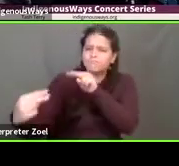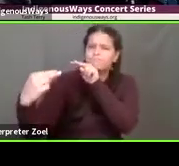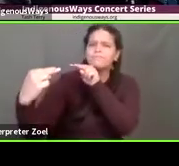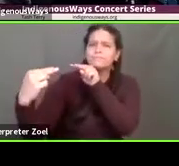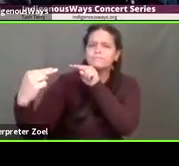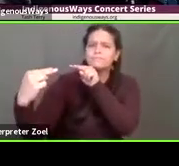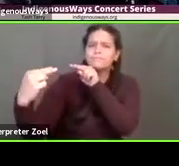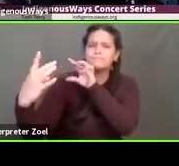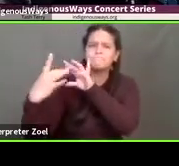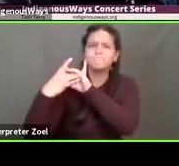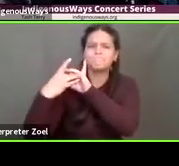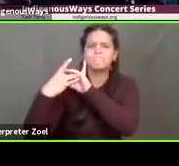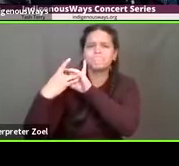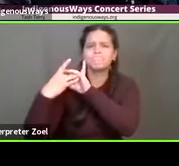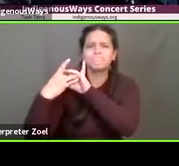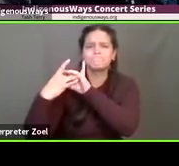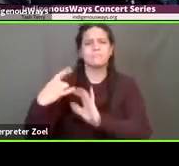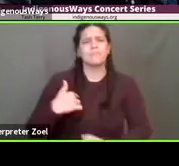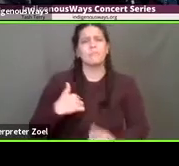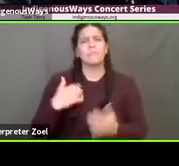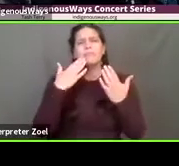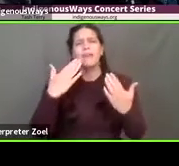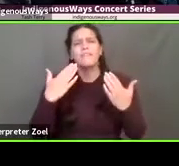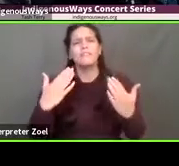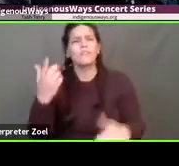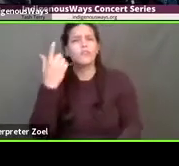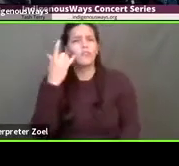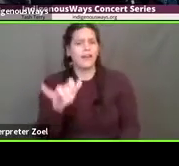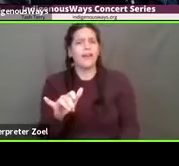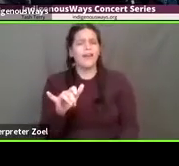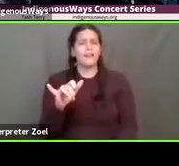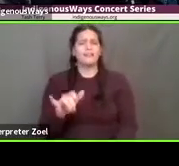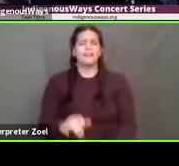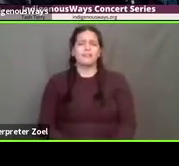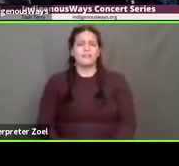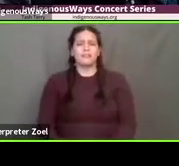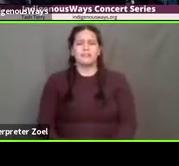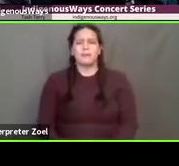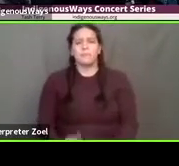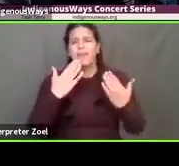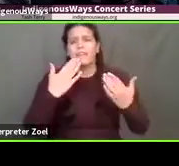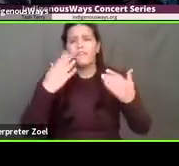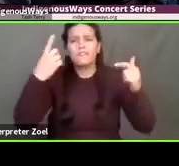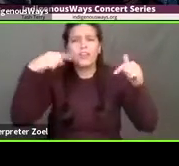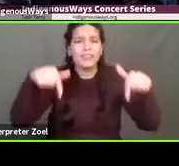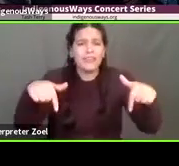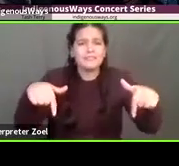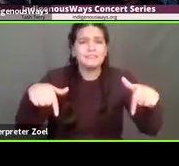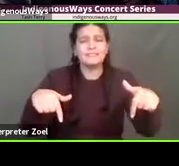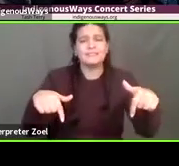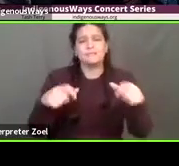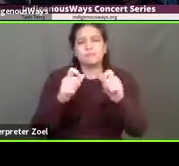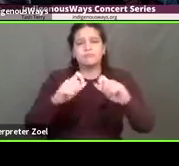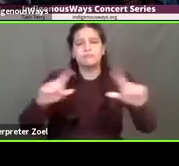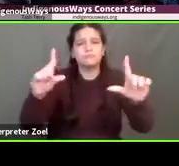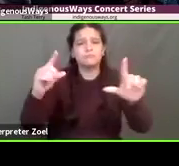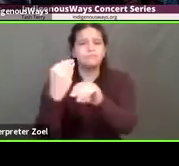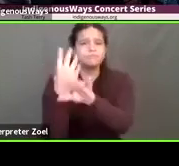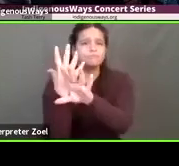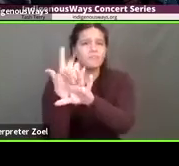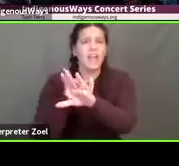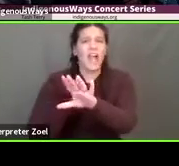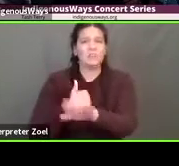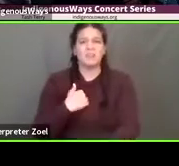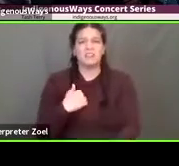And I'm so thankful for this. I am so thankful for this. I've been sheltering in place